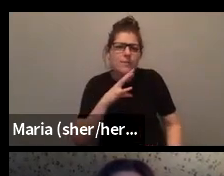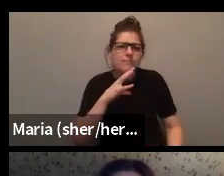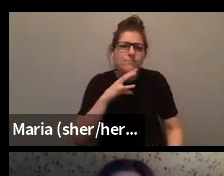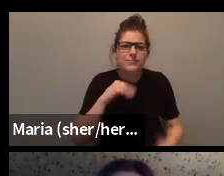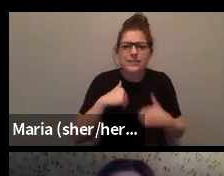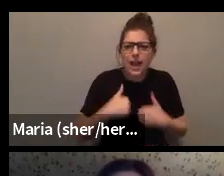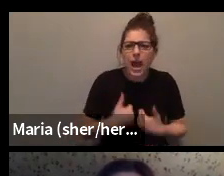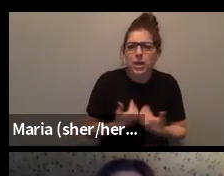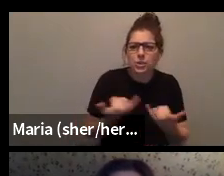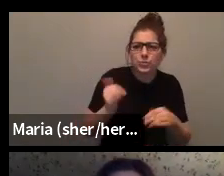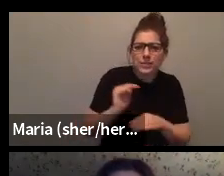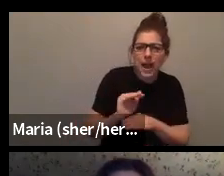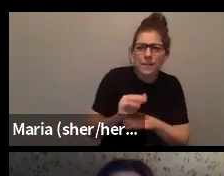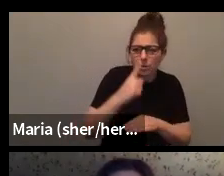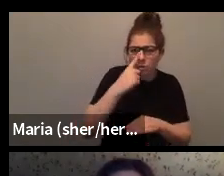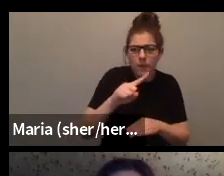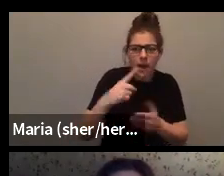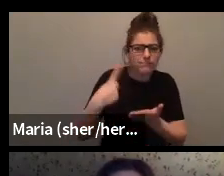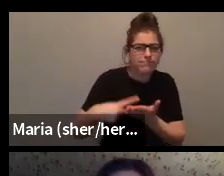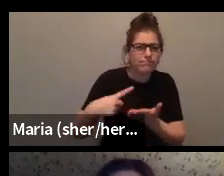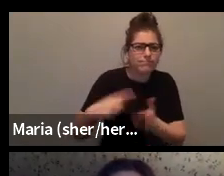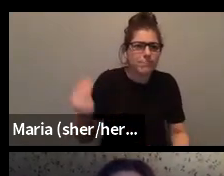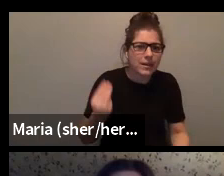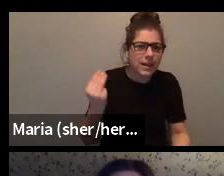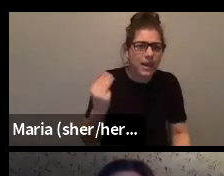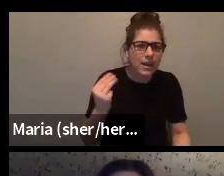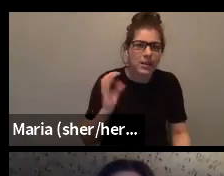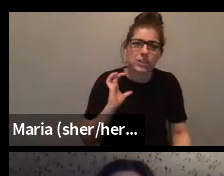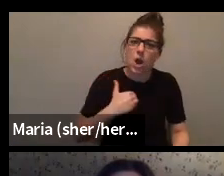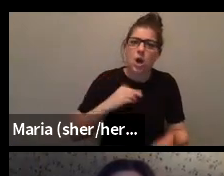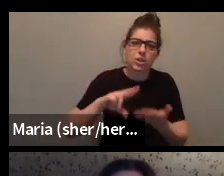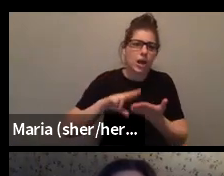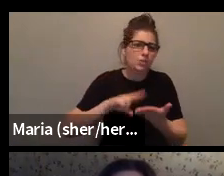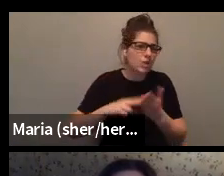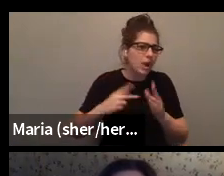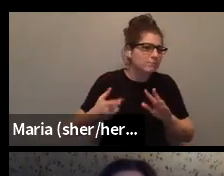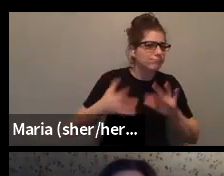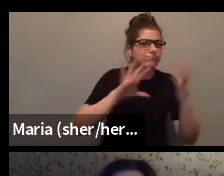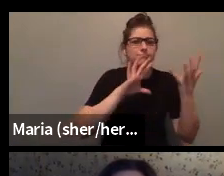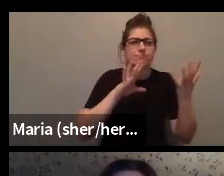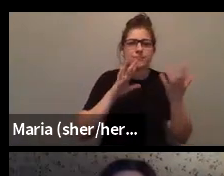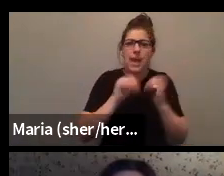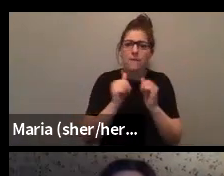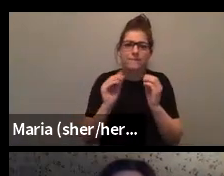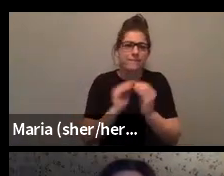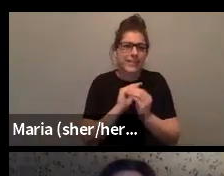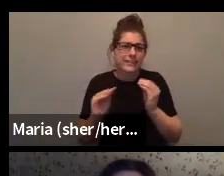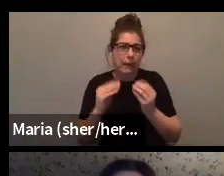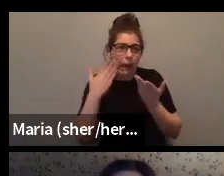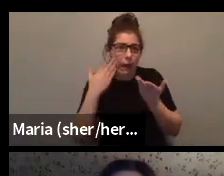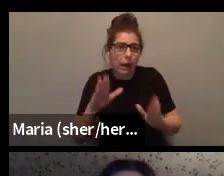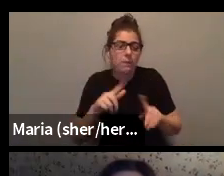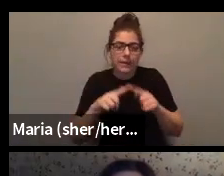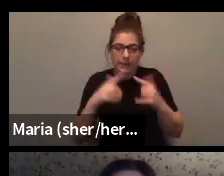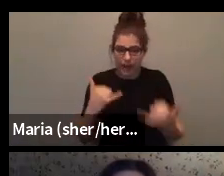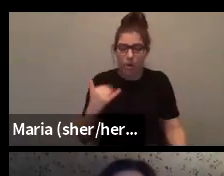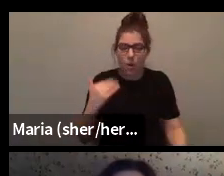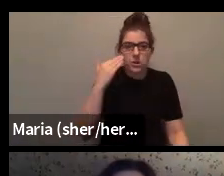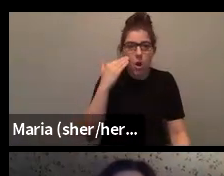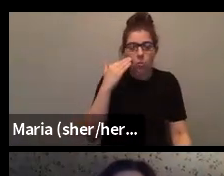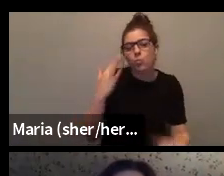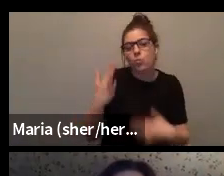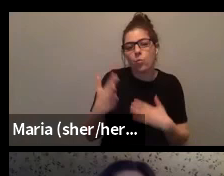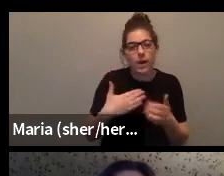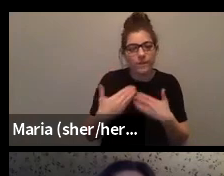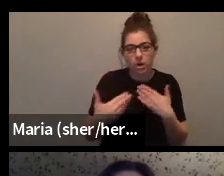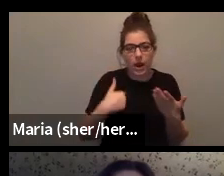Monday because our contracts are whack and I didn't know how we could fix them, but now I do, or whatever. You know, I think that I want to